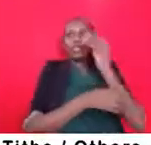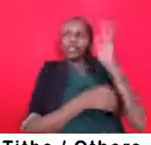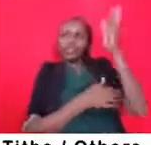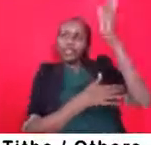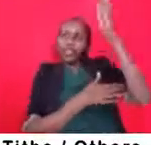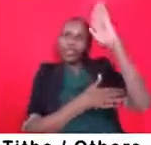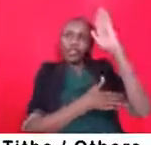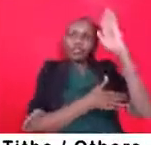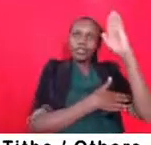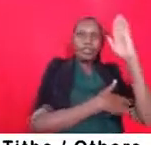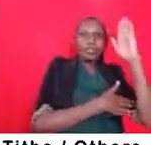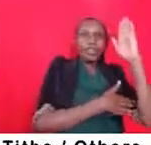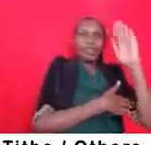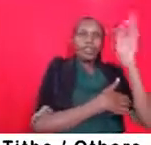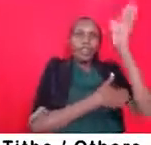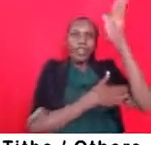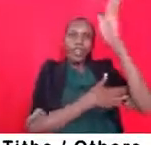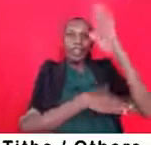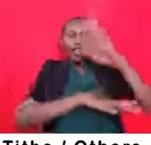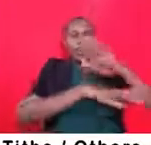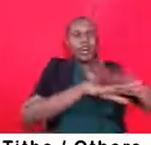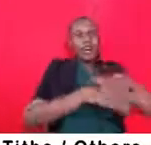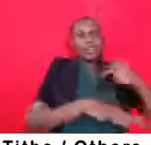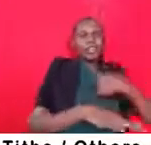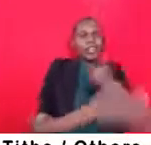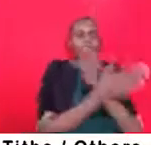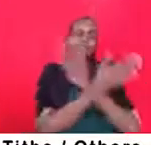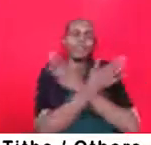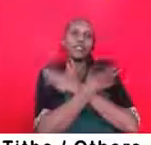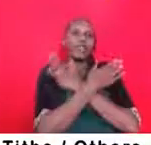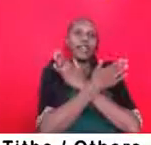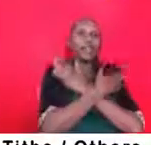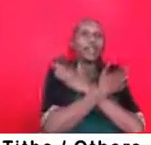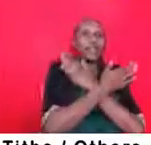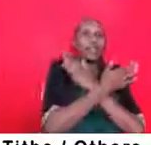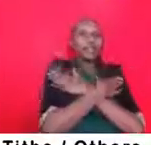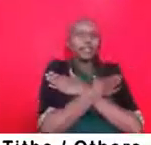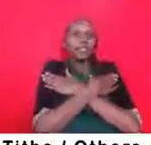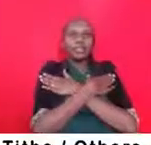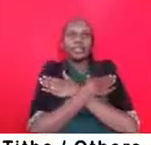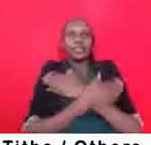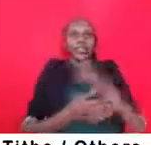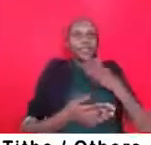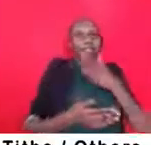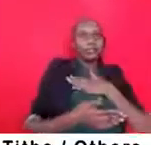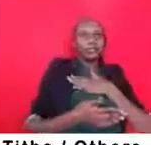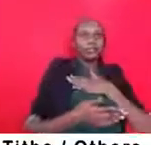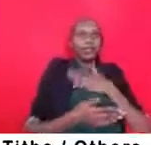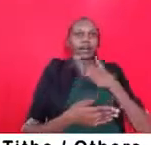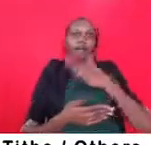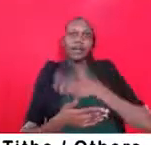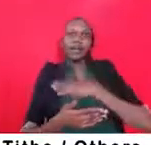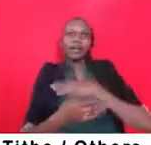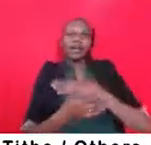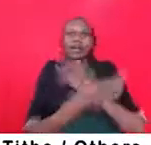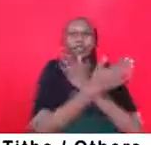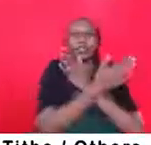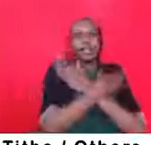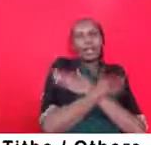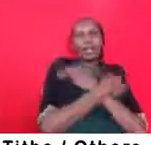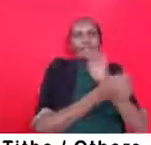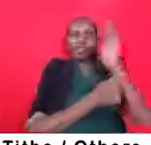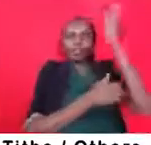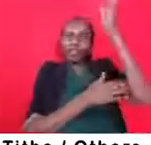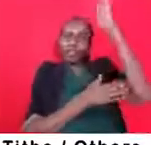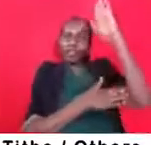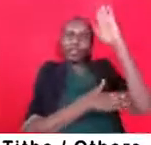friend of God. He calls me friend. One more time, I'm a friend of God. Let's sing together. I am a